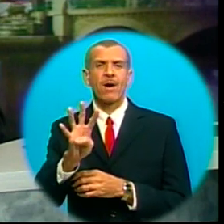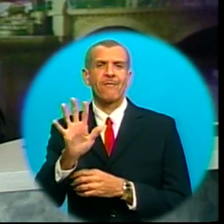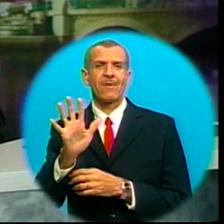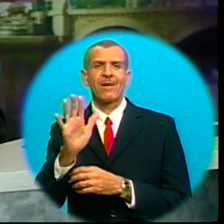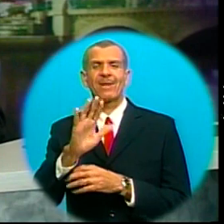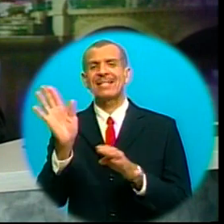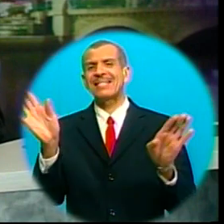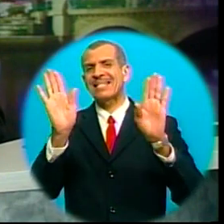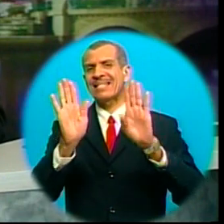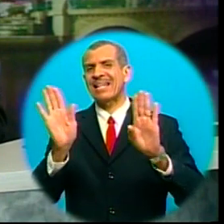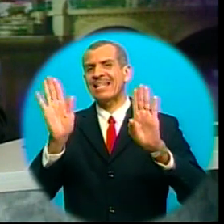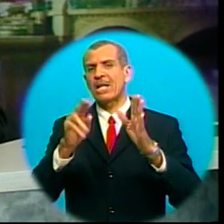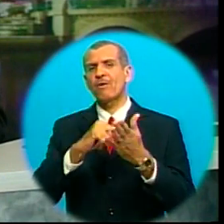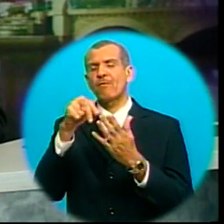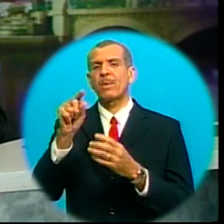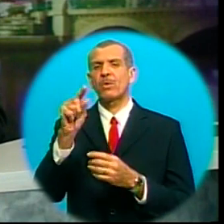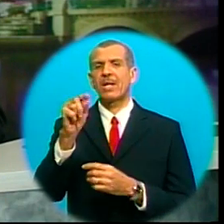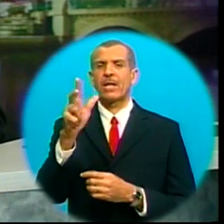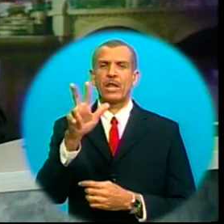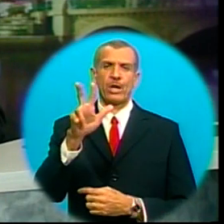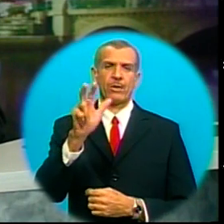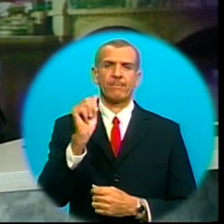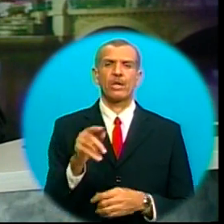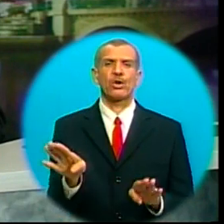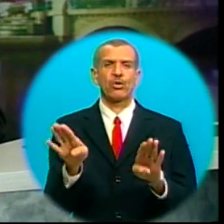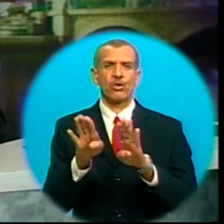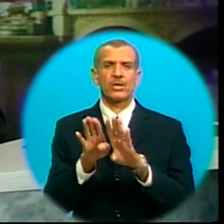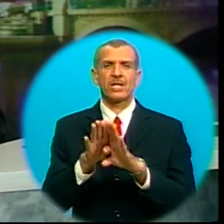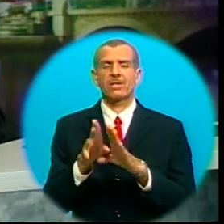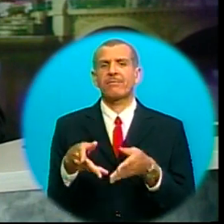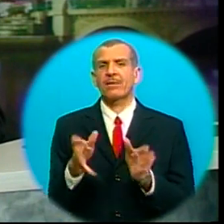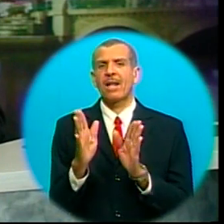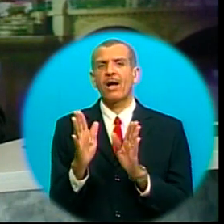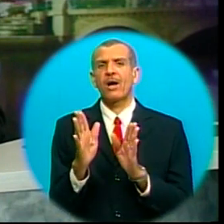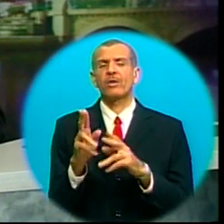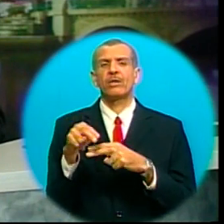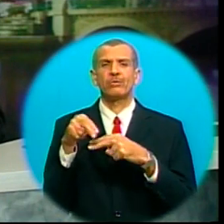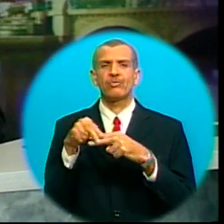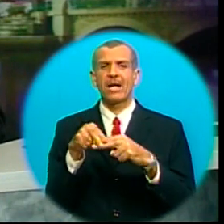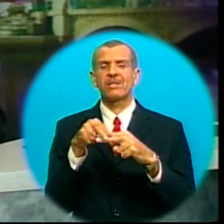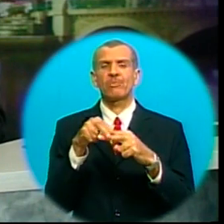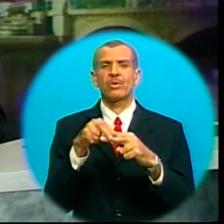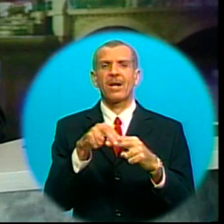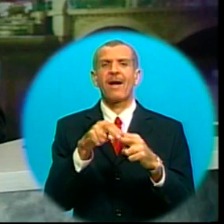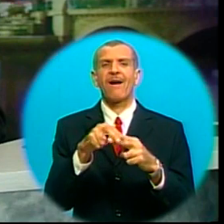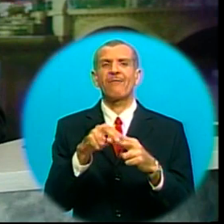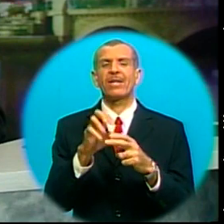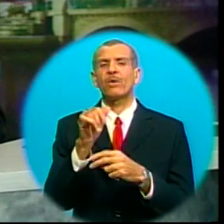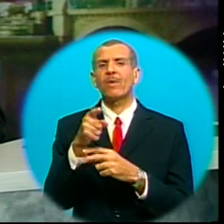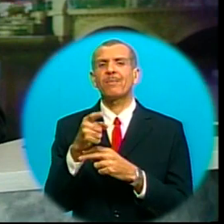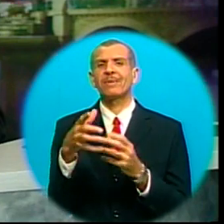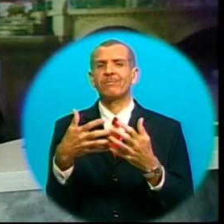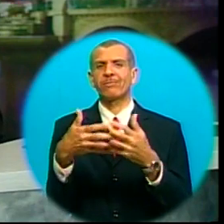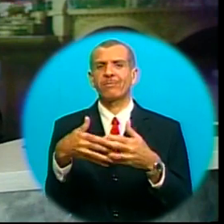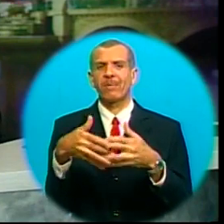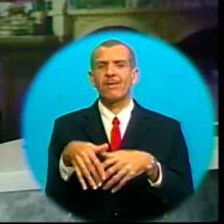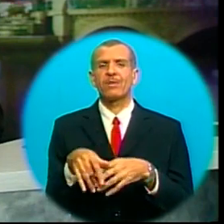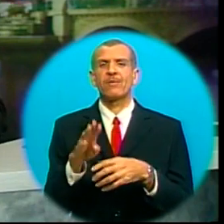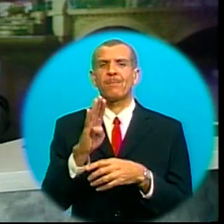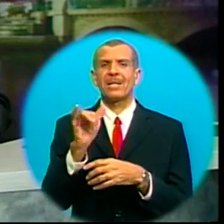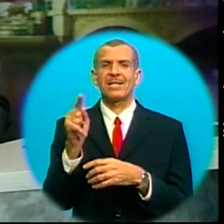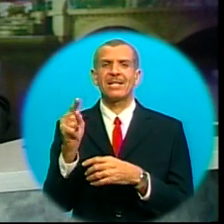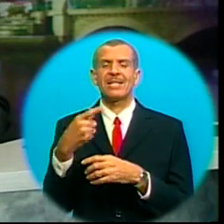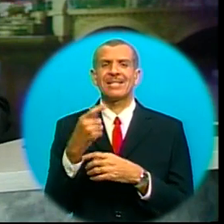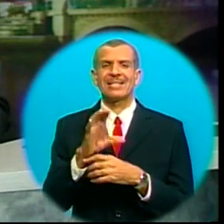on Sunday, November the 23rd. The closure is to facilitate the transport of equipment from the BET compound to the